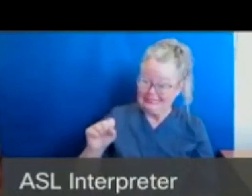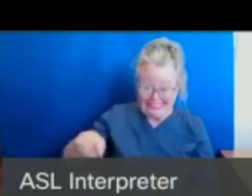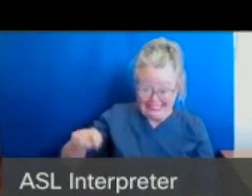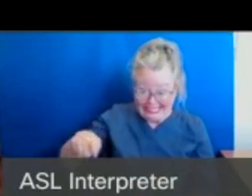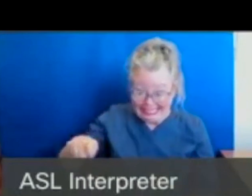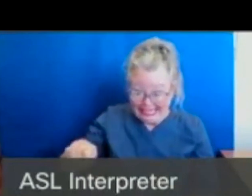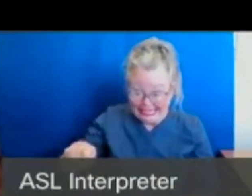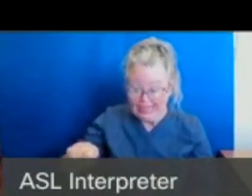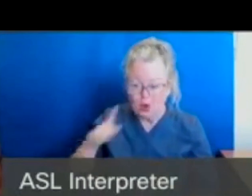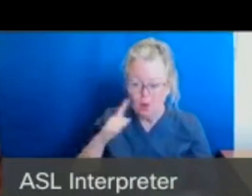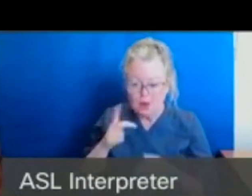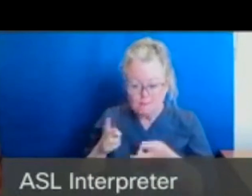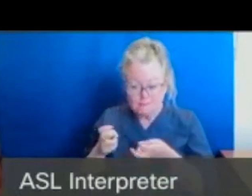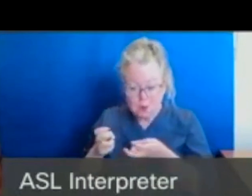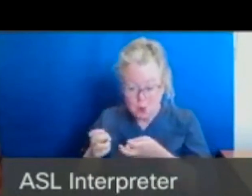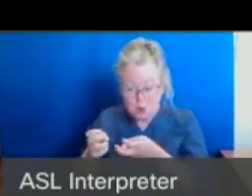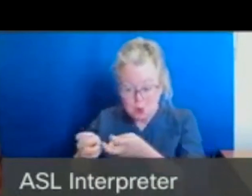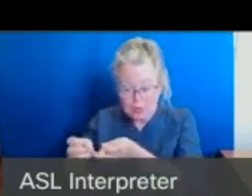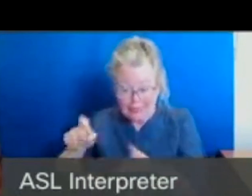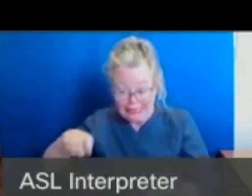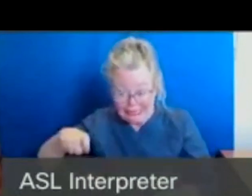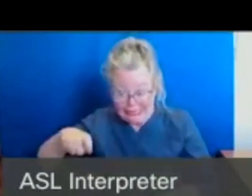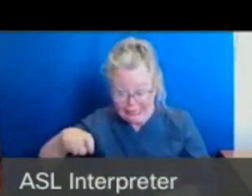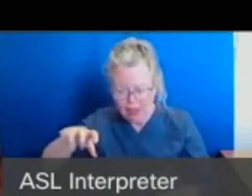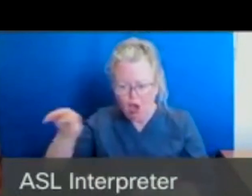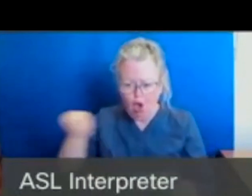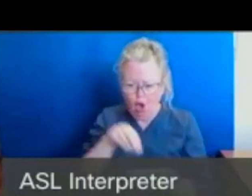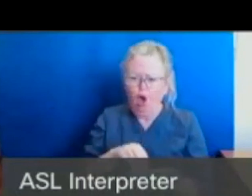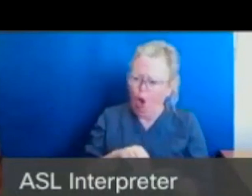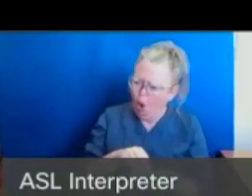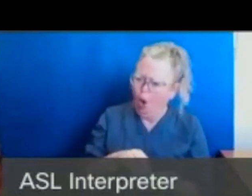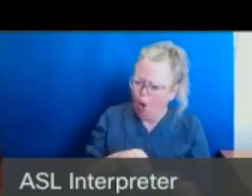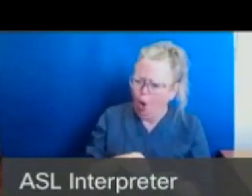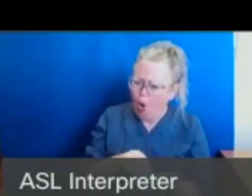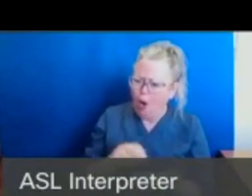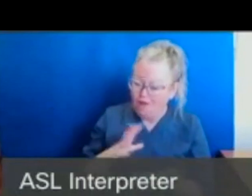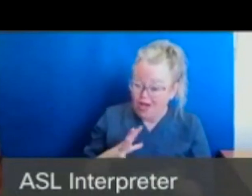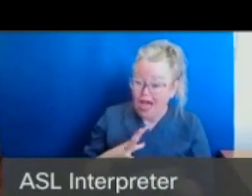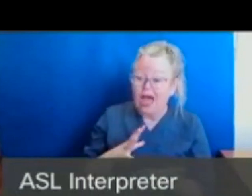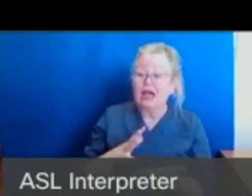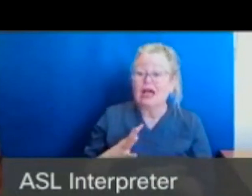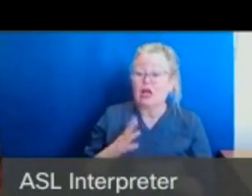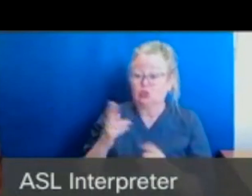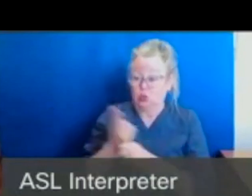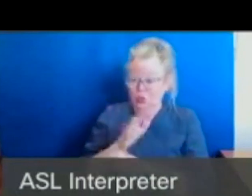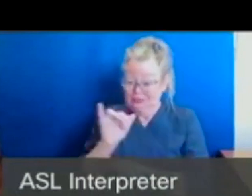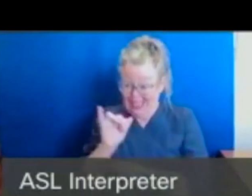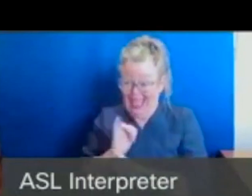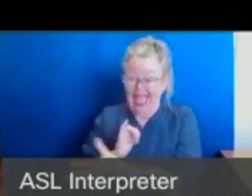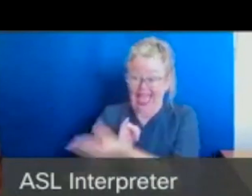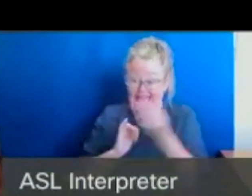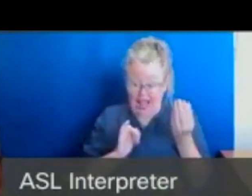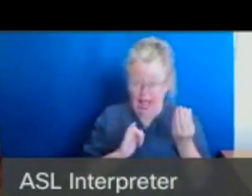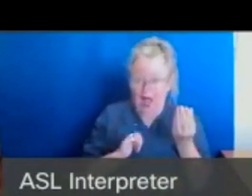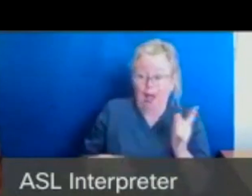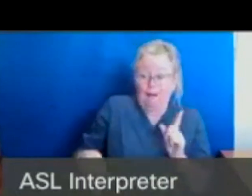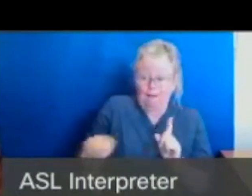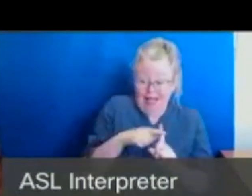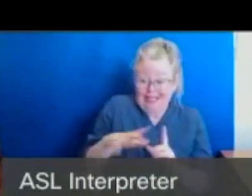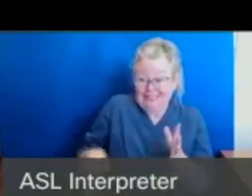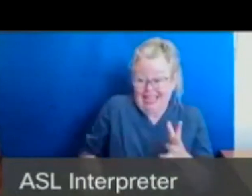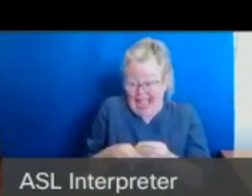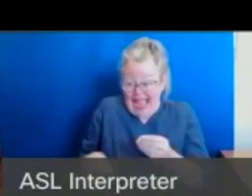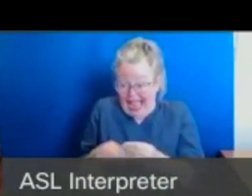of the data for the research, then whatever additional data that the researcher wants to link is